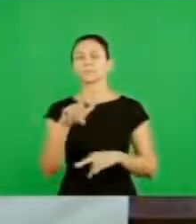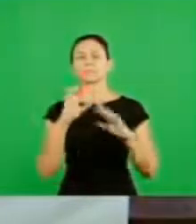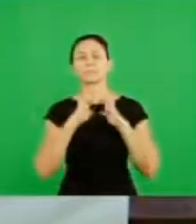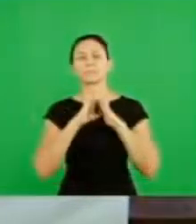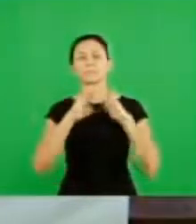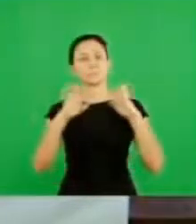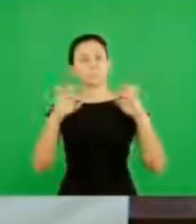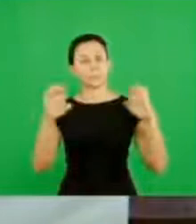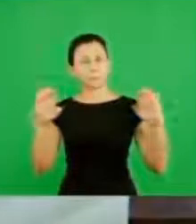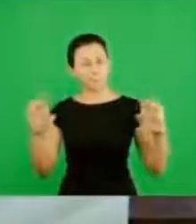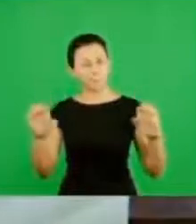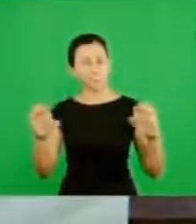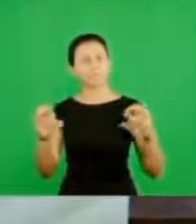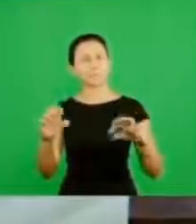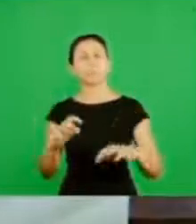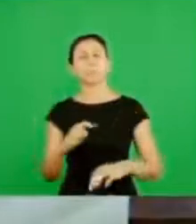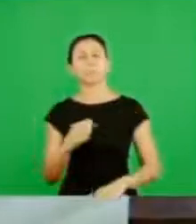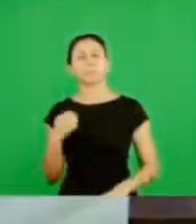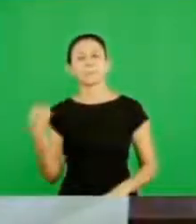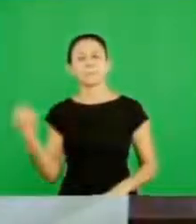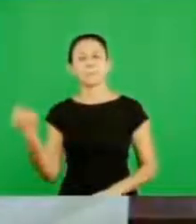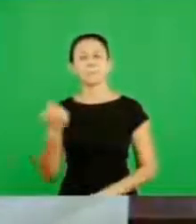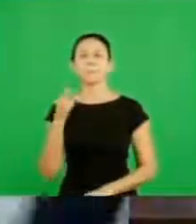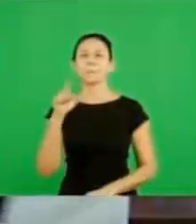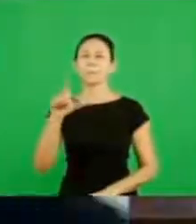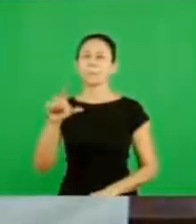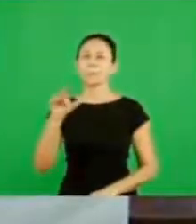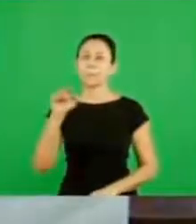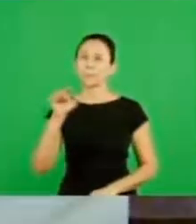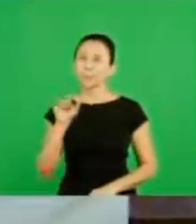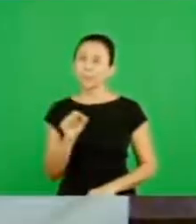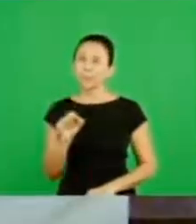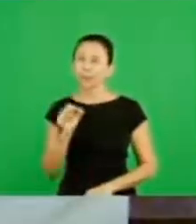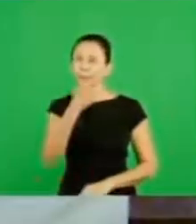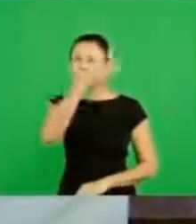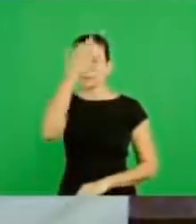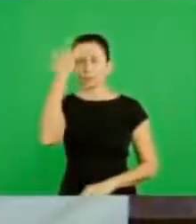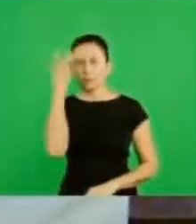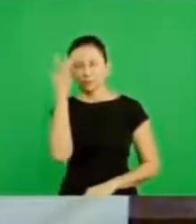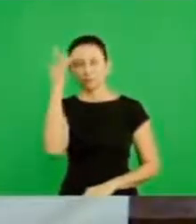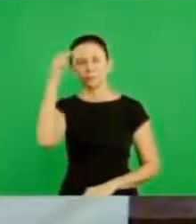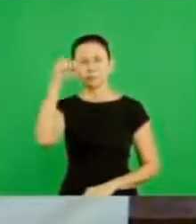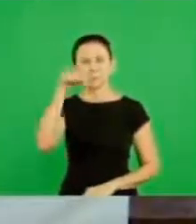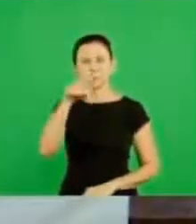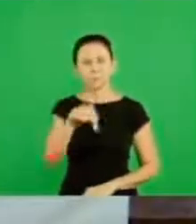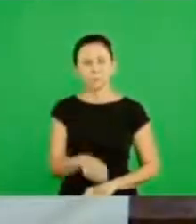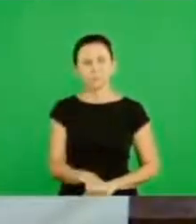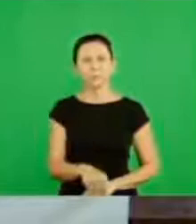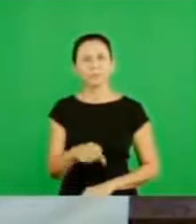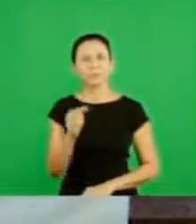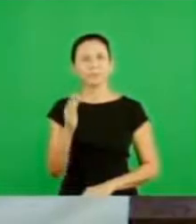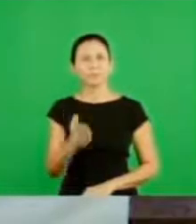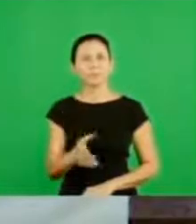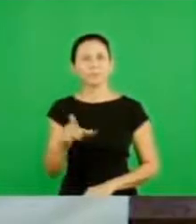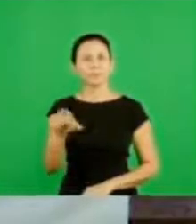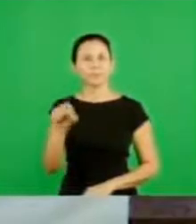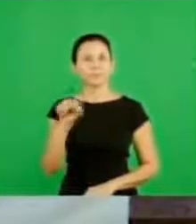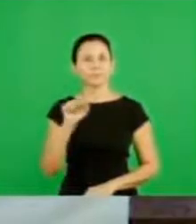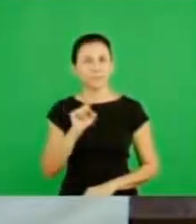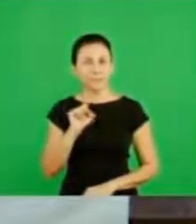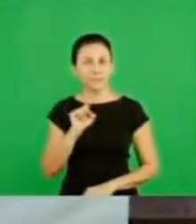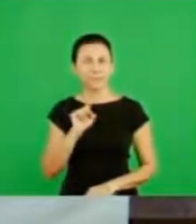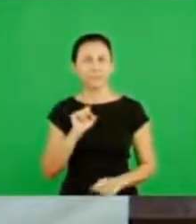to choose with what? We have to speak of another gospel, the one that we chose, and many that are